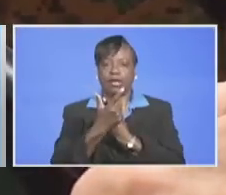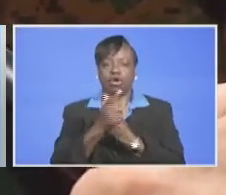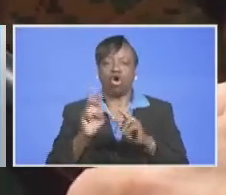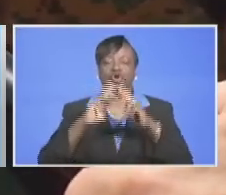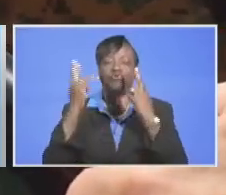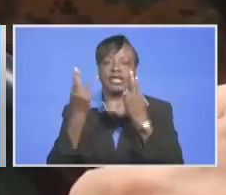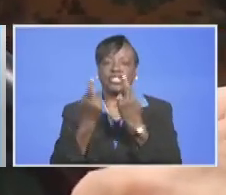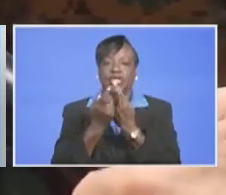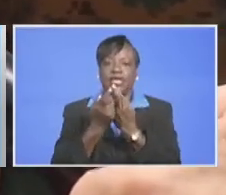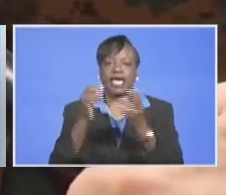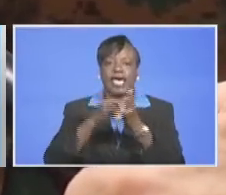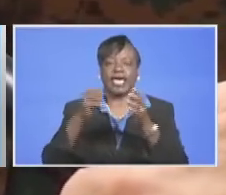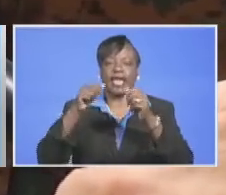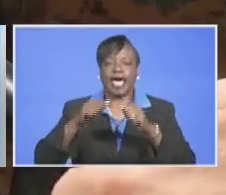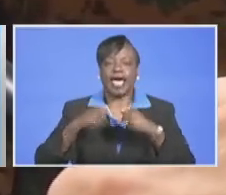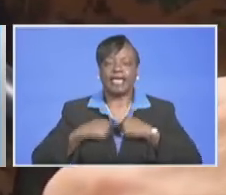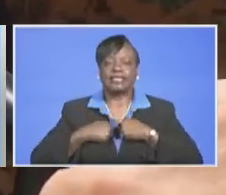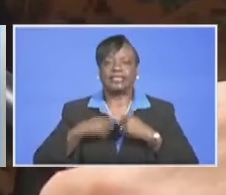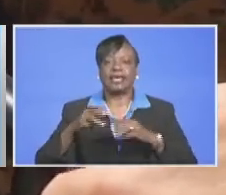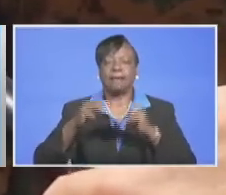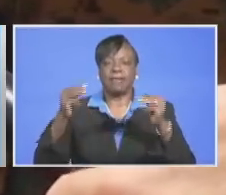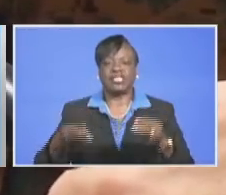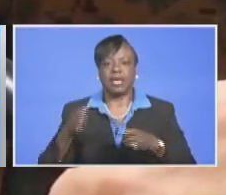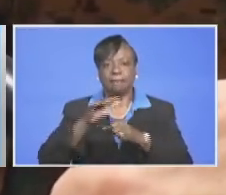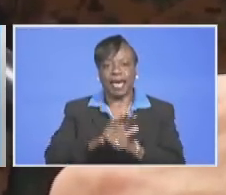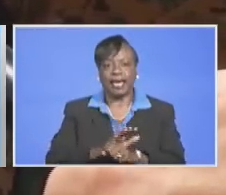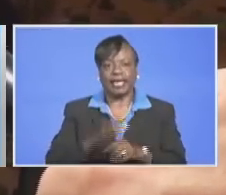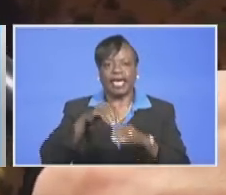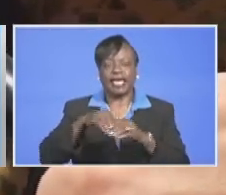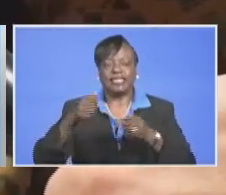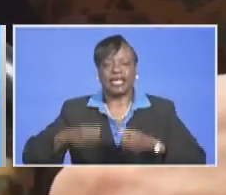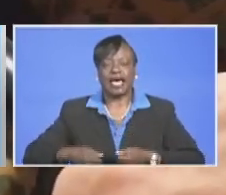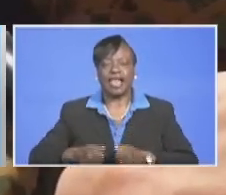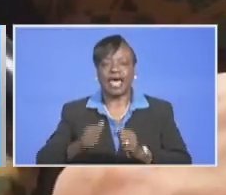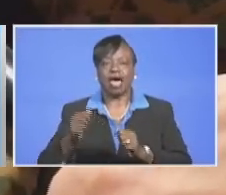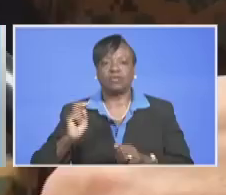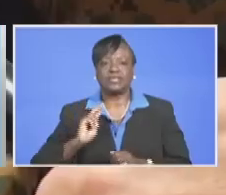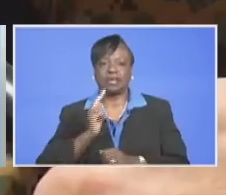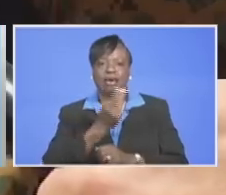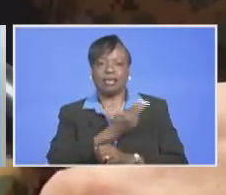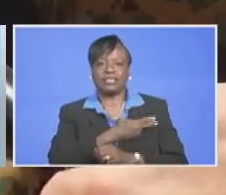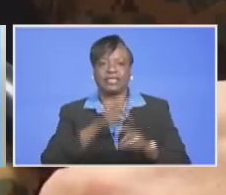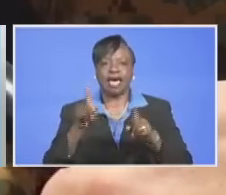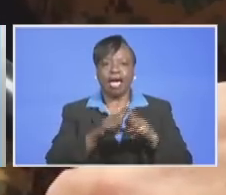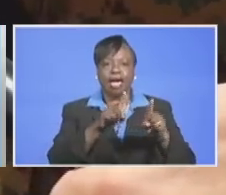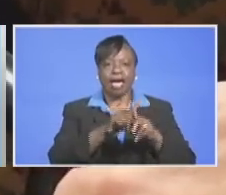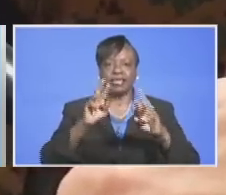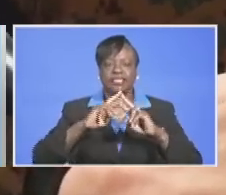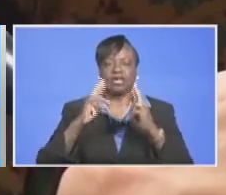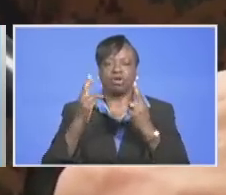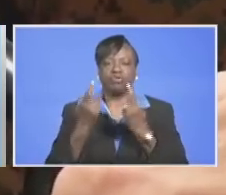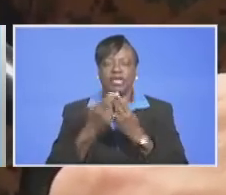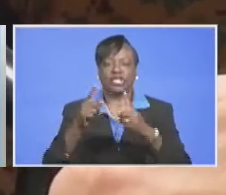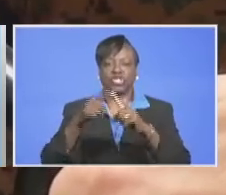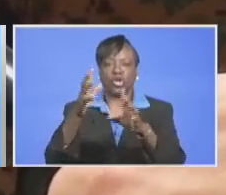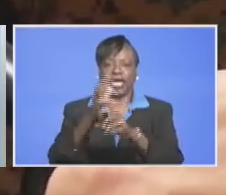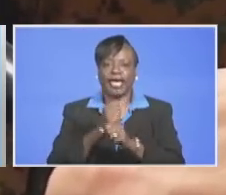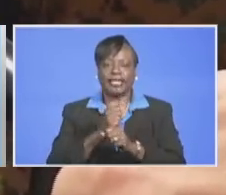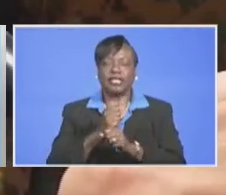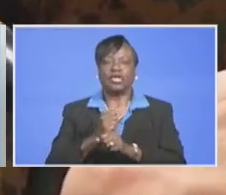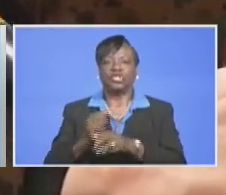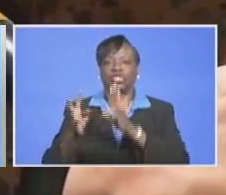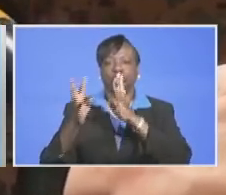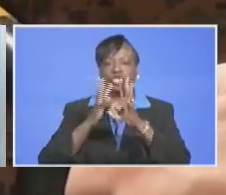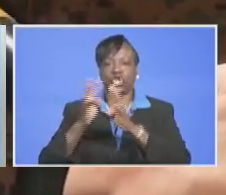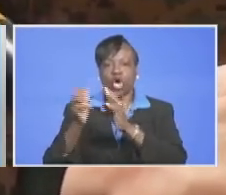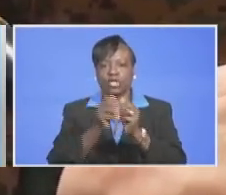regionally, it also has a major impact in that it allows us as a region to get to collaborate with each